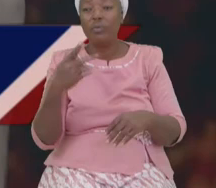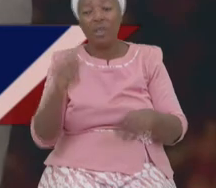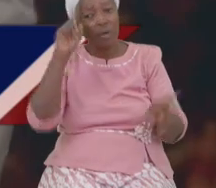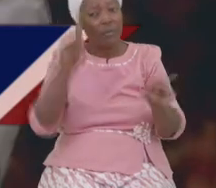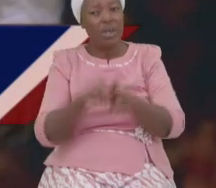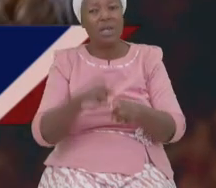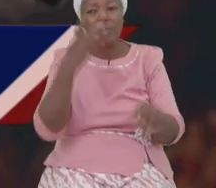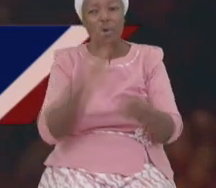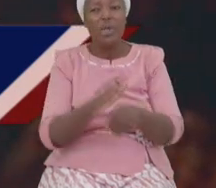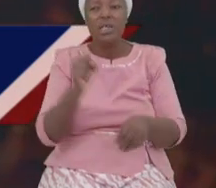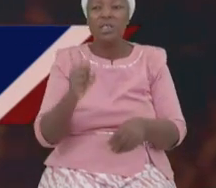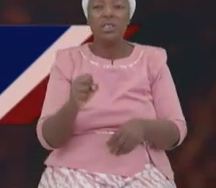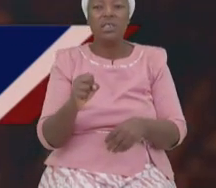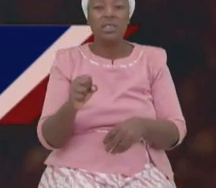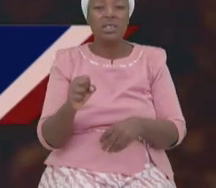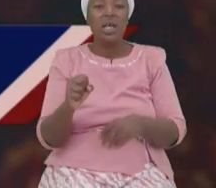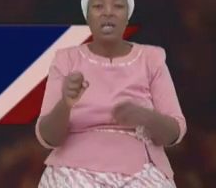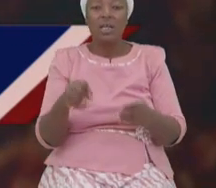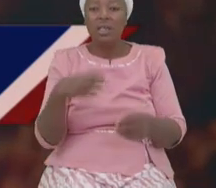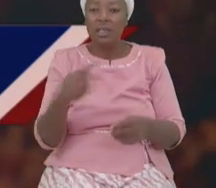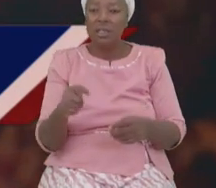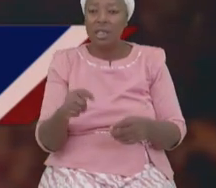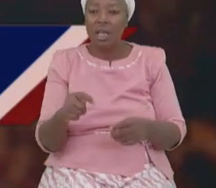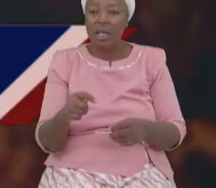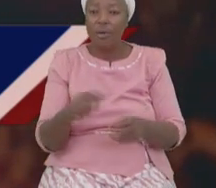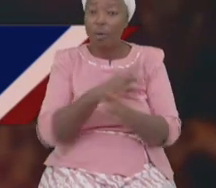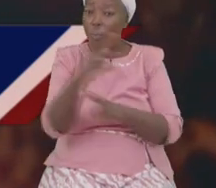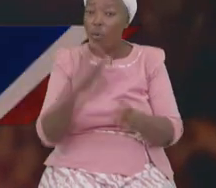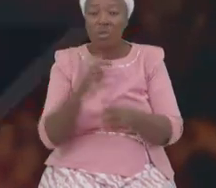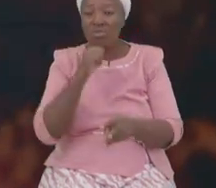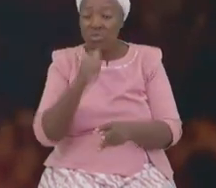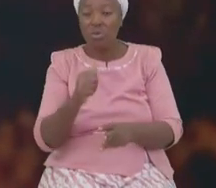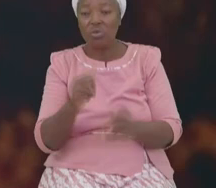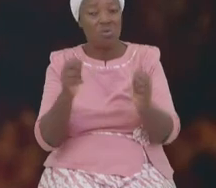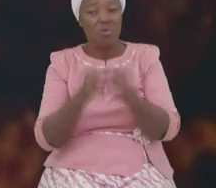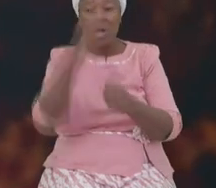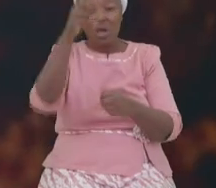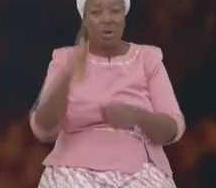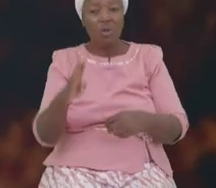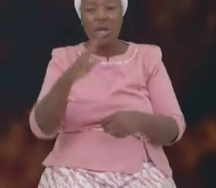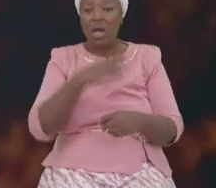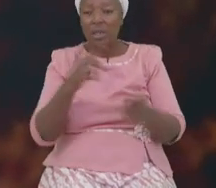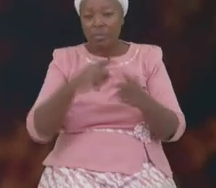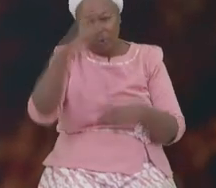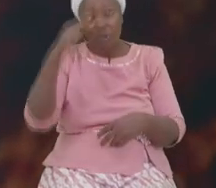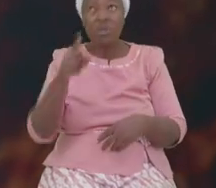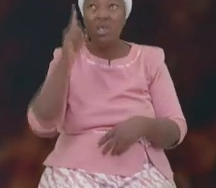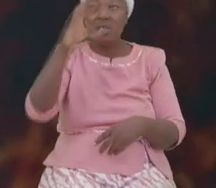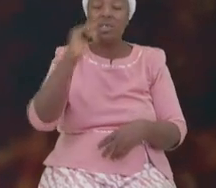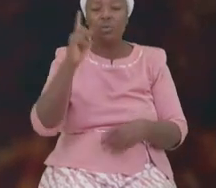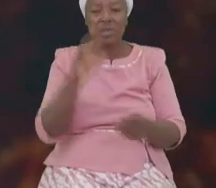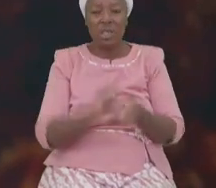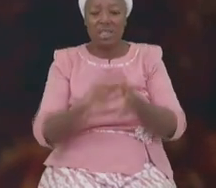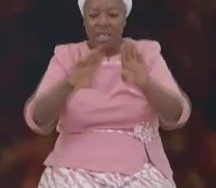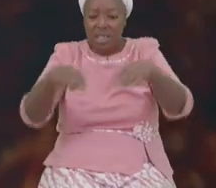covenant promises, the fault is not on God's side, because he is the one who